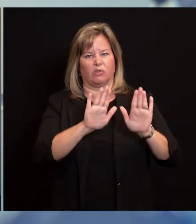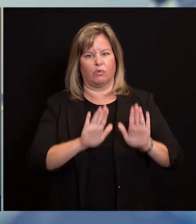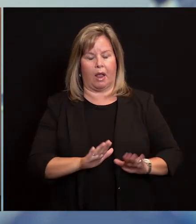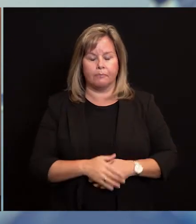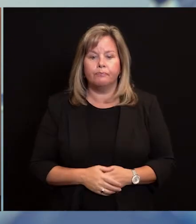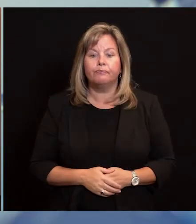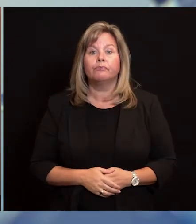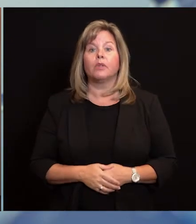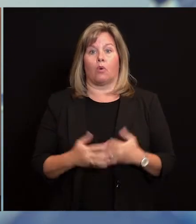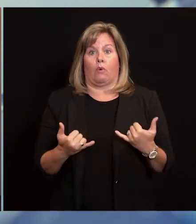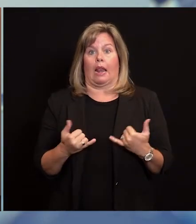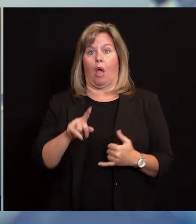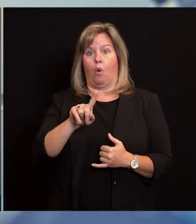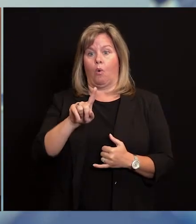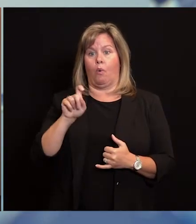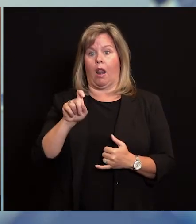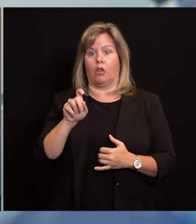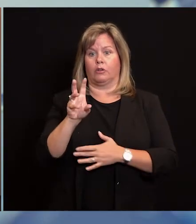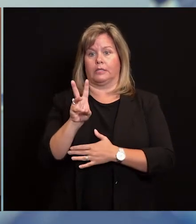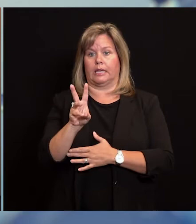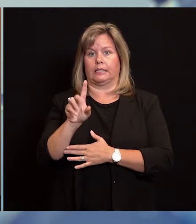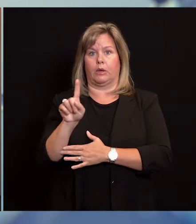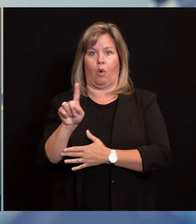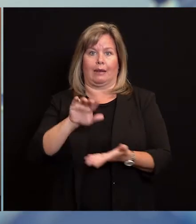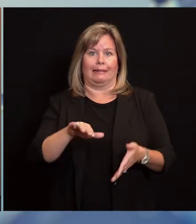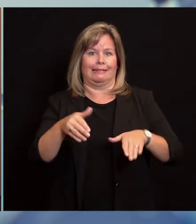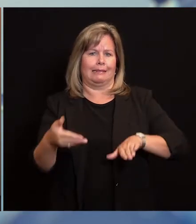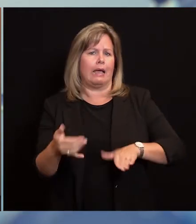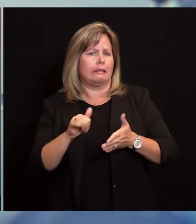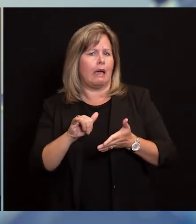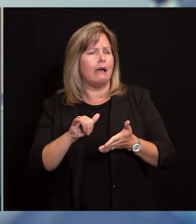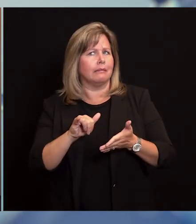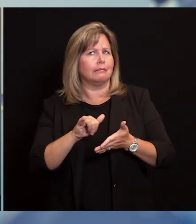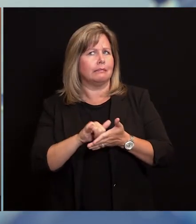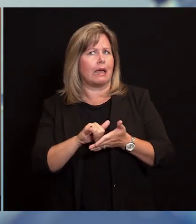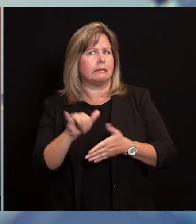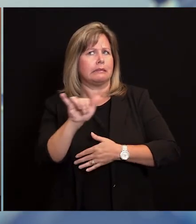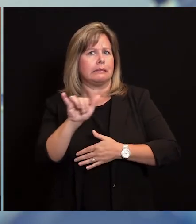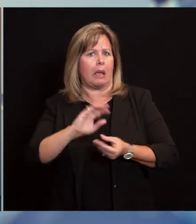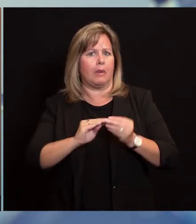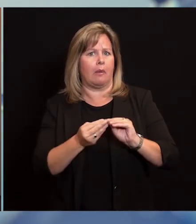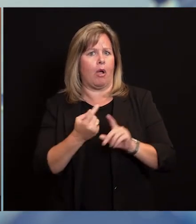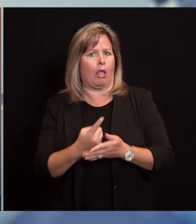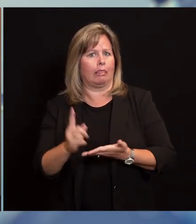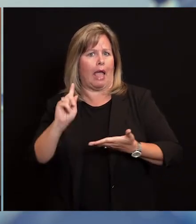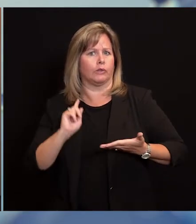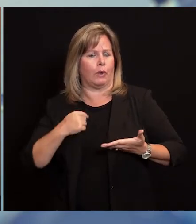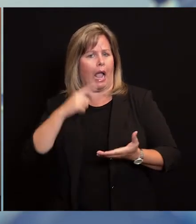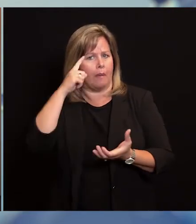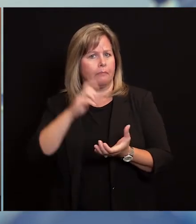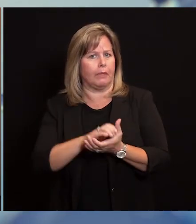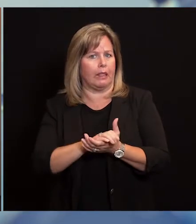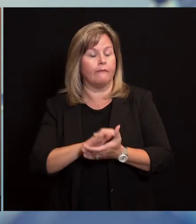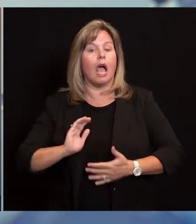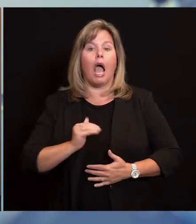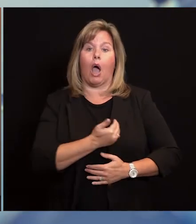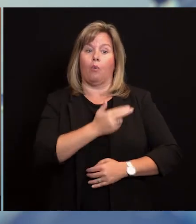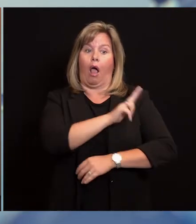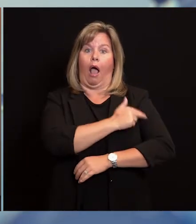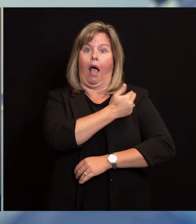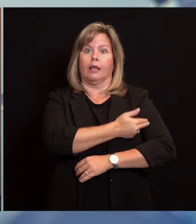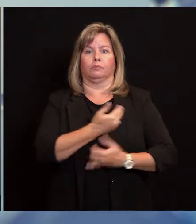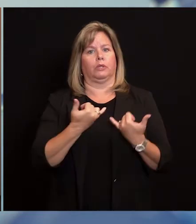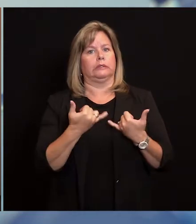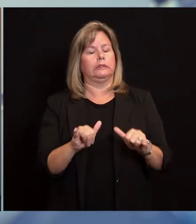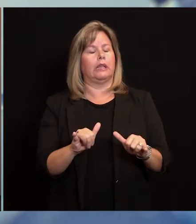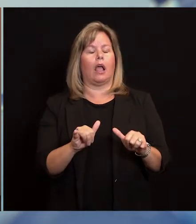161 deaths here in Kent County, which I believe is the same number I reported last week. So we're very thankful that our hospitals continue to do such a